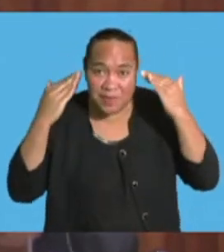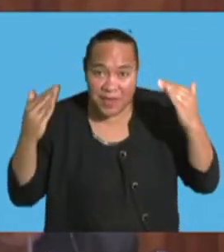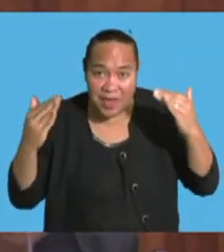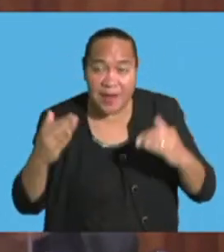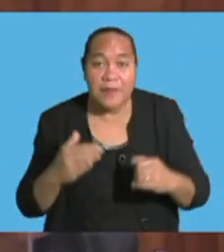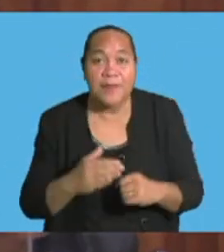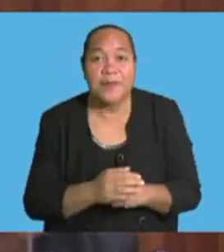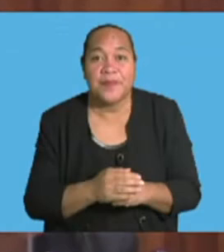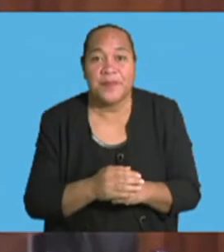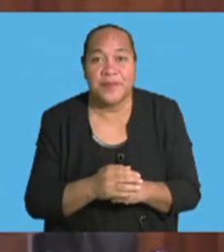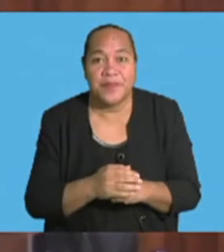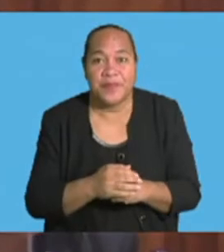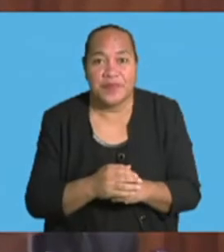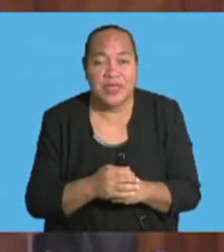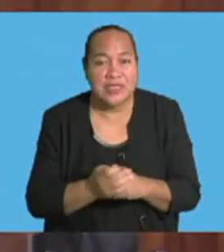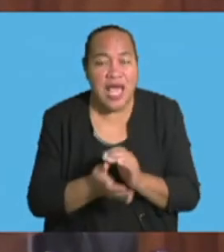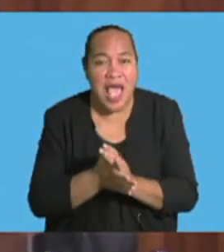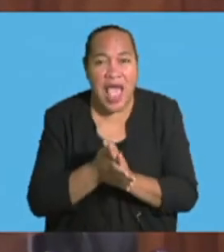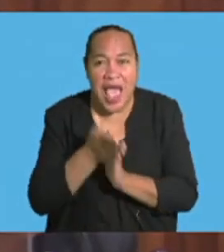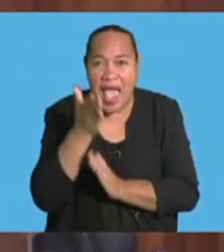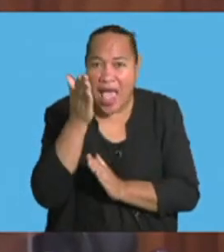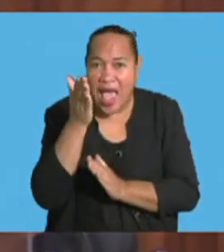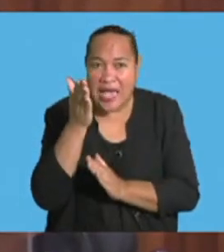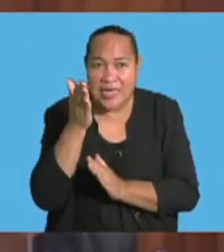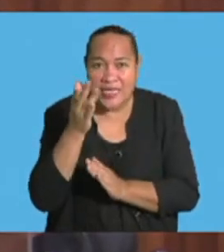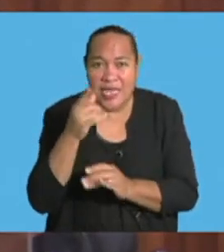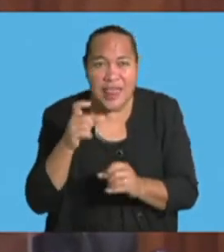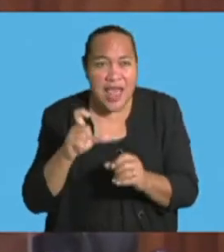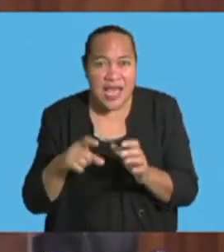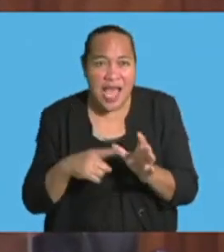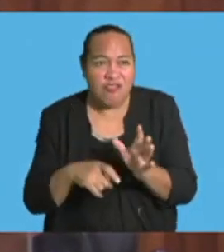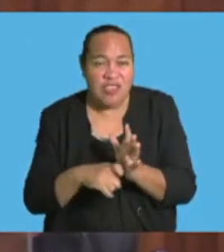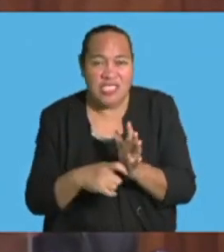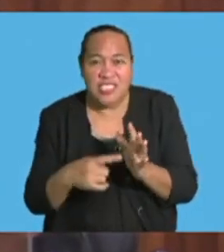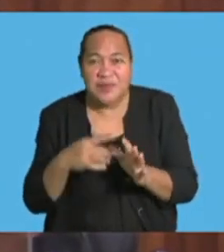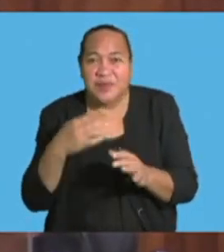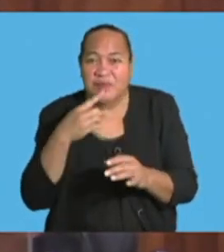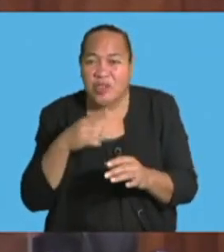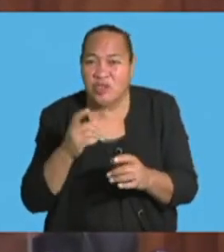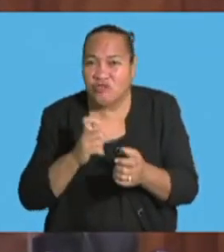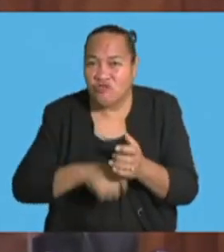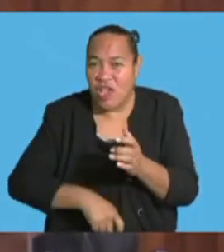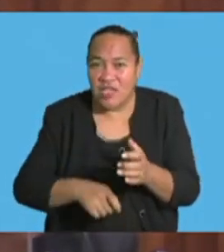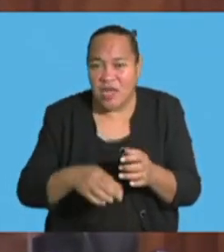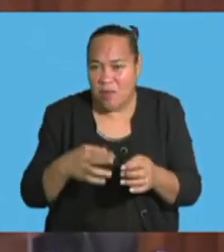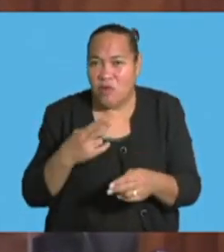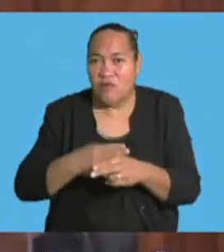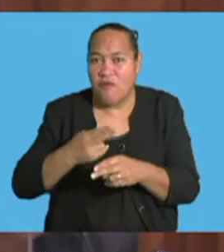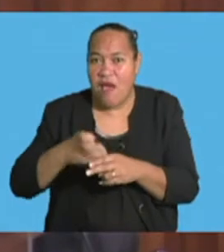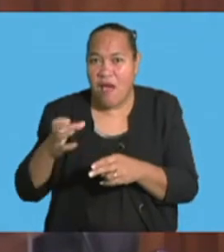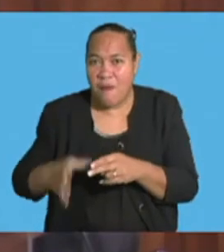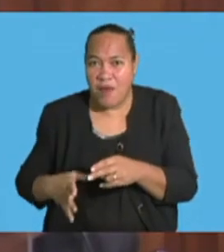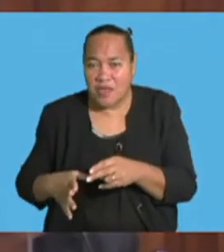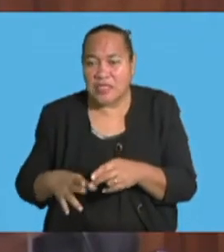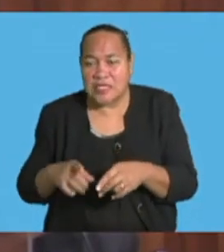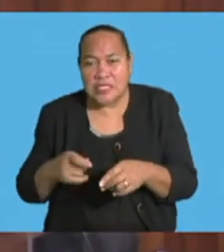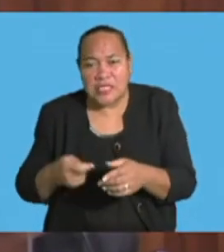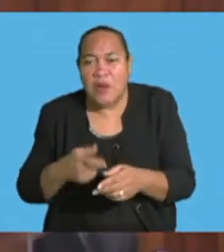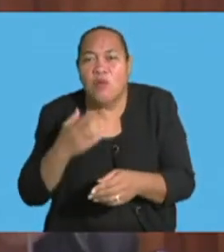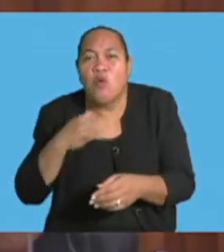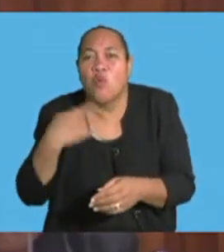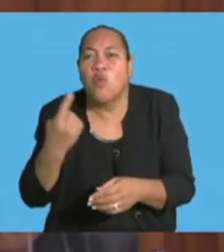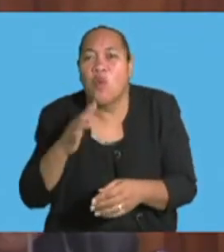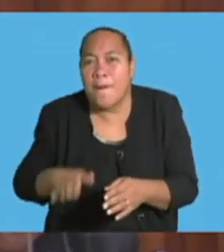the high and uncontrolled cartage rates charged to growers continues to affect the poor